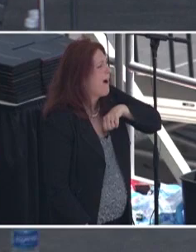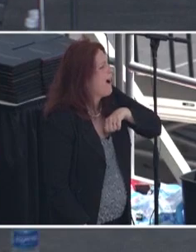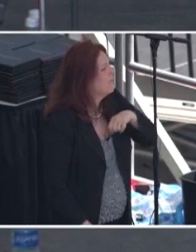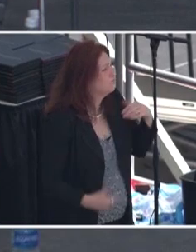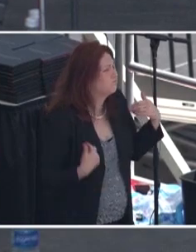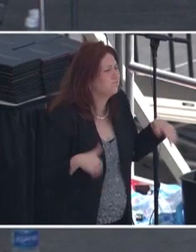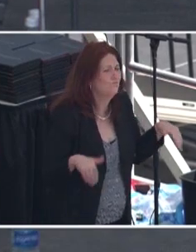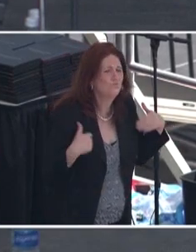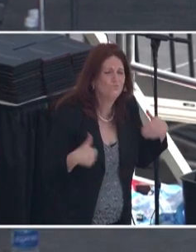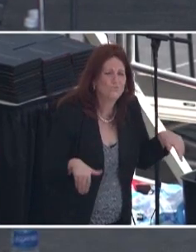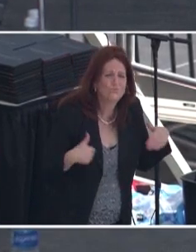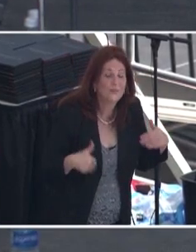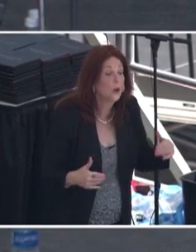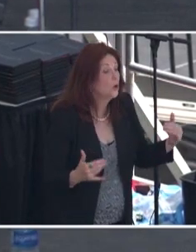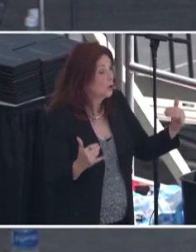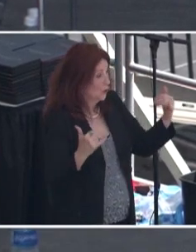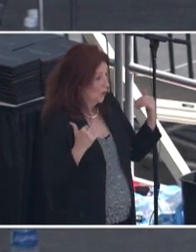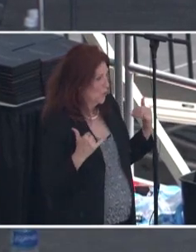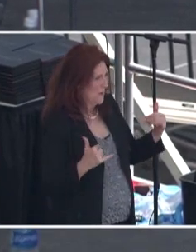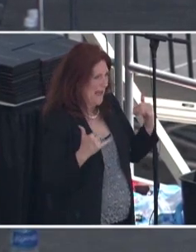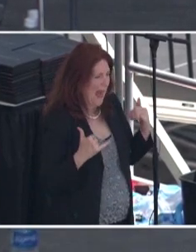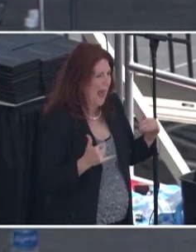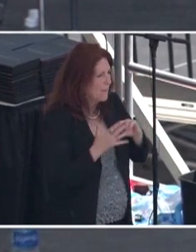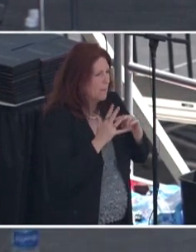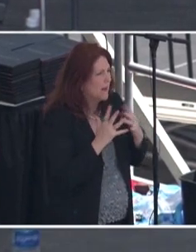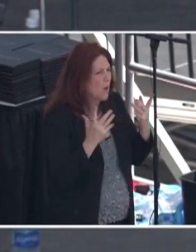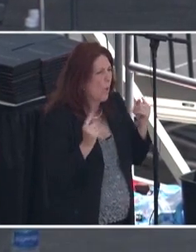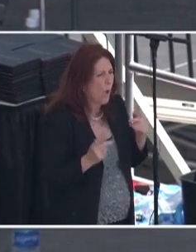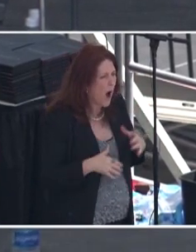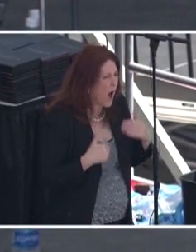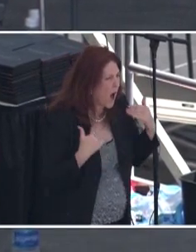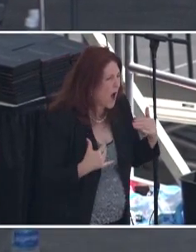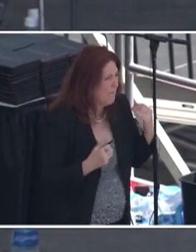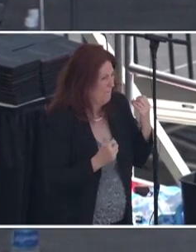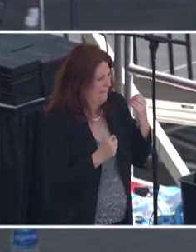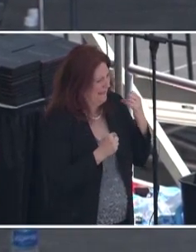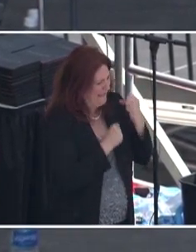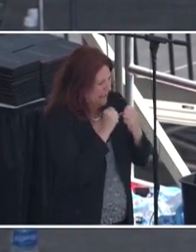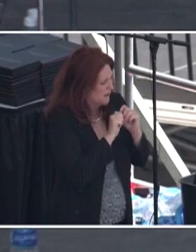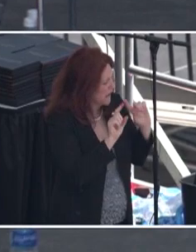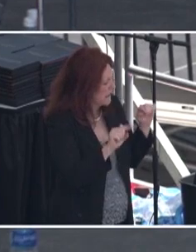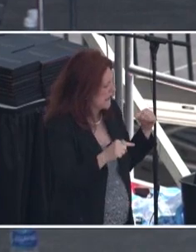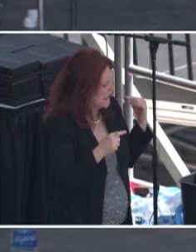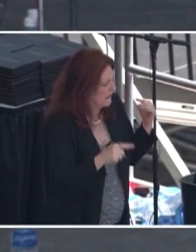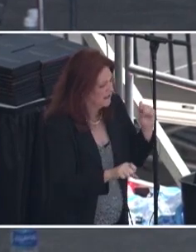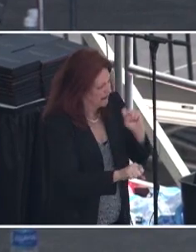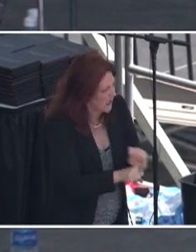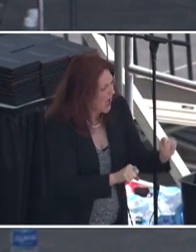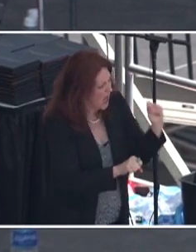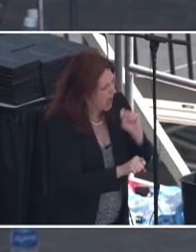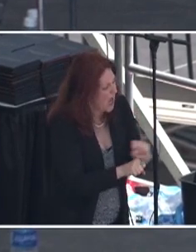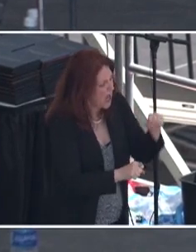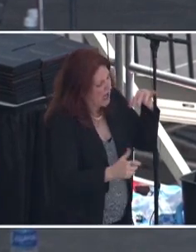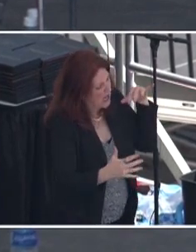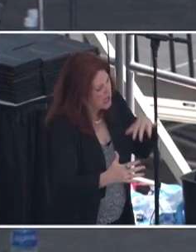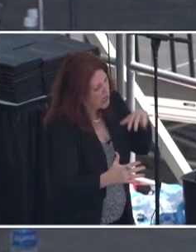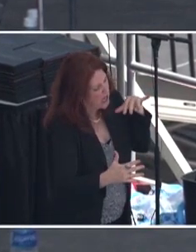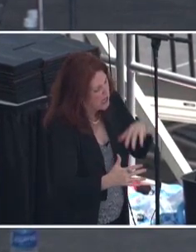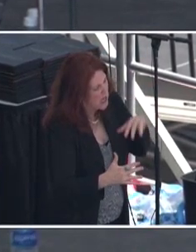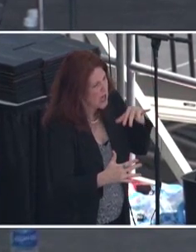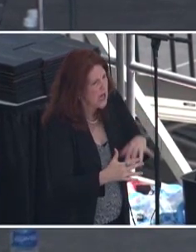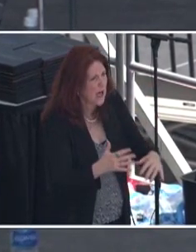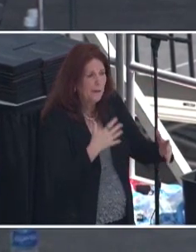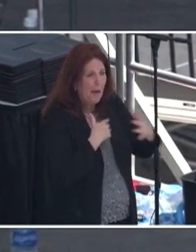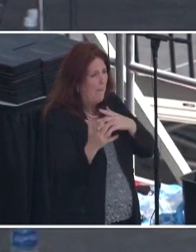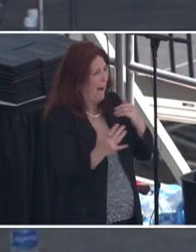Today represents the culmination of years of hard work, whether you came to Bergen Community College straight from